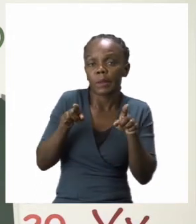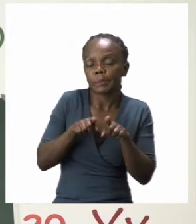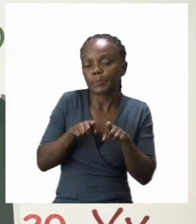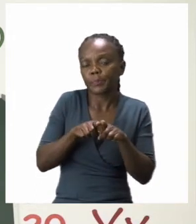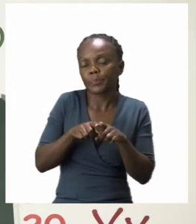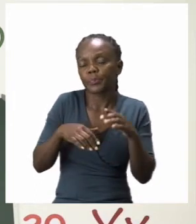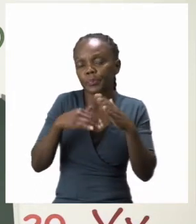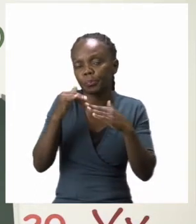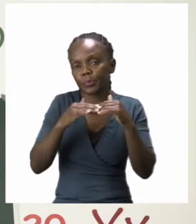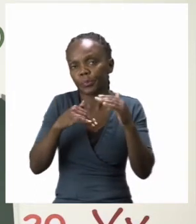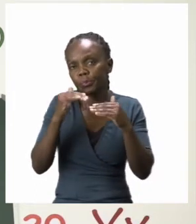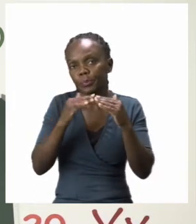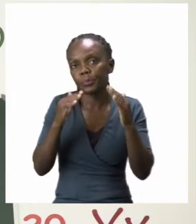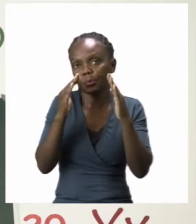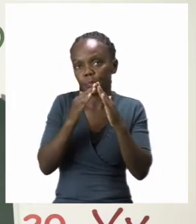2,